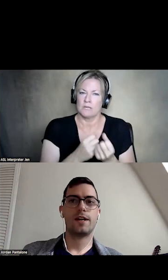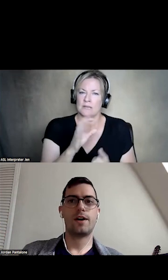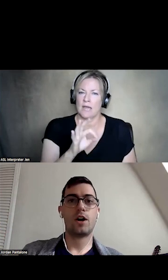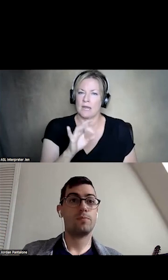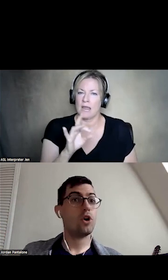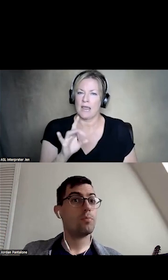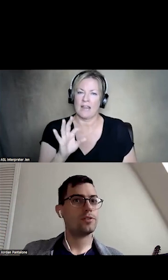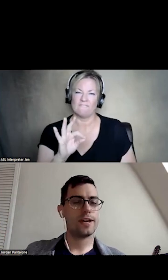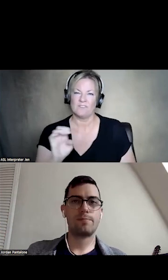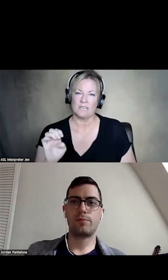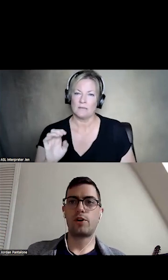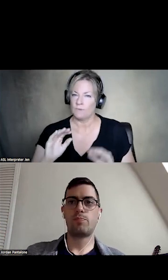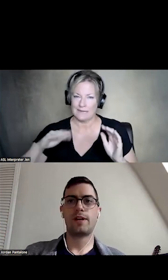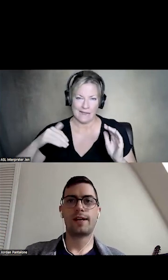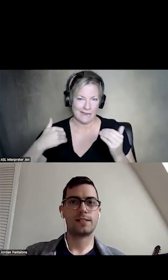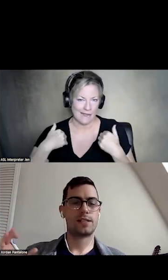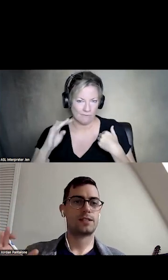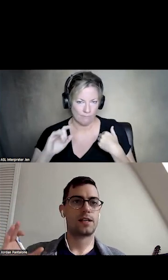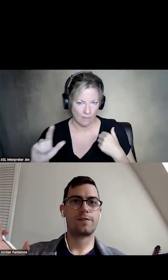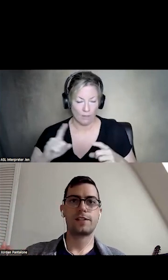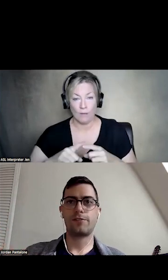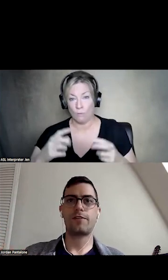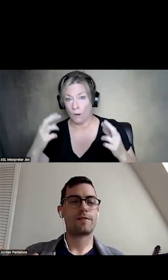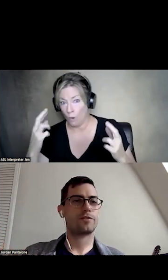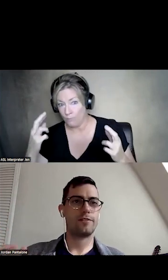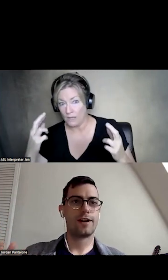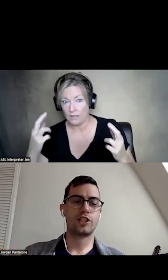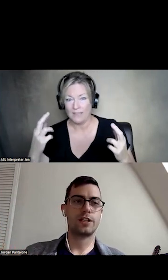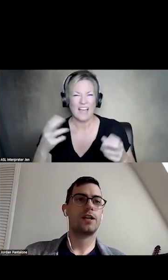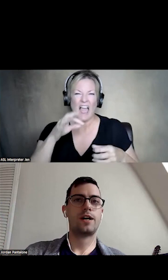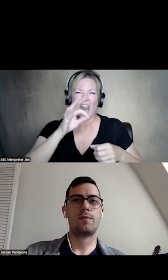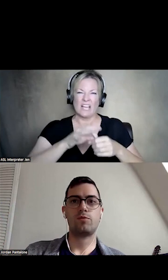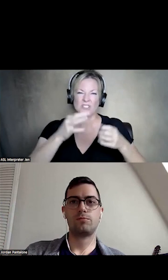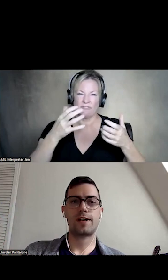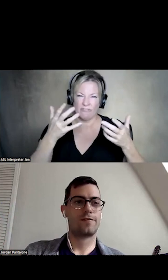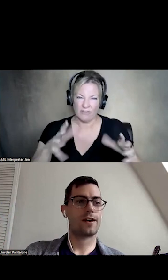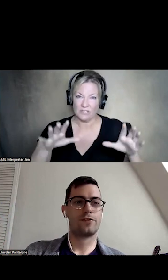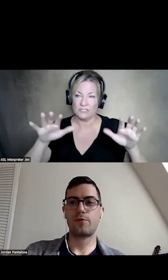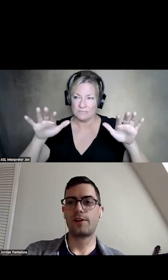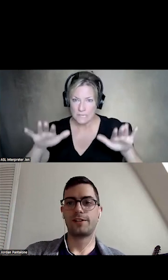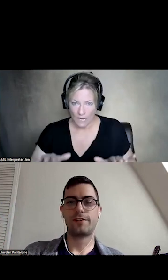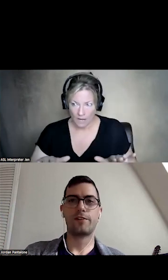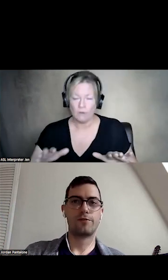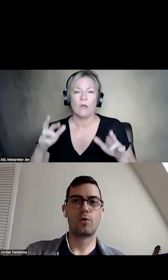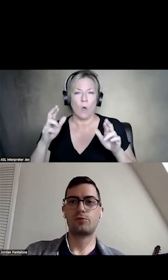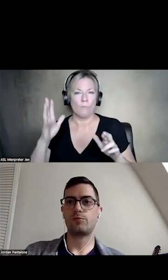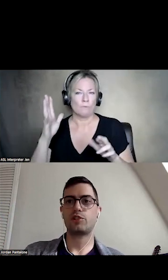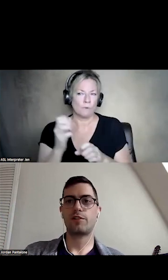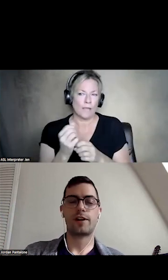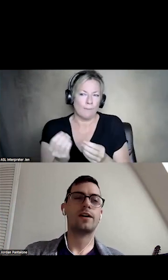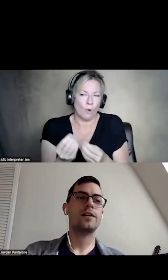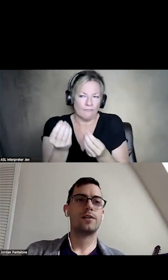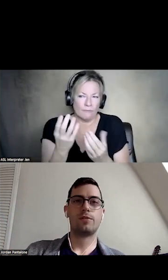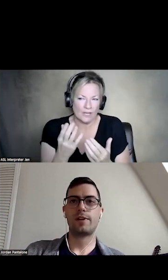fee. No bill yet, but we're hoping as things kind of settle down after the election, we'll kind of have some more intel there. And of course, we will